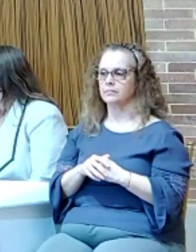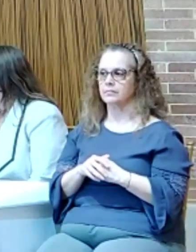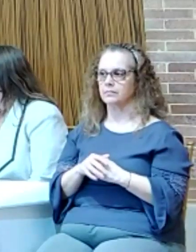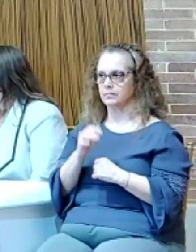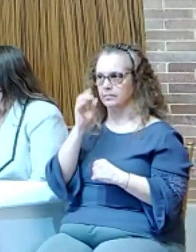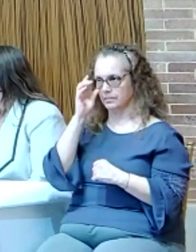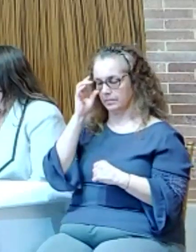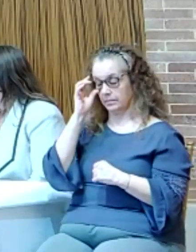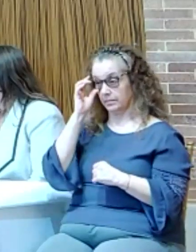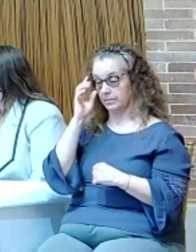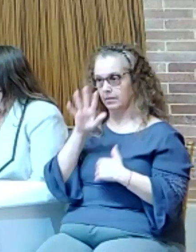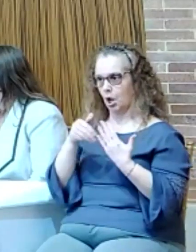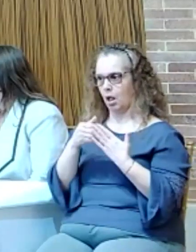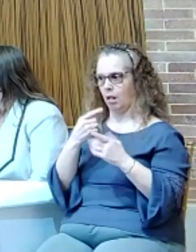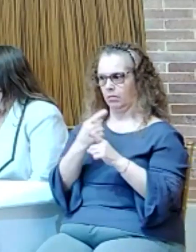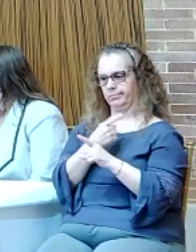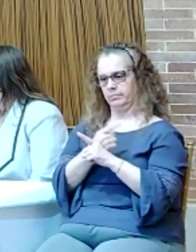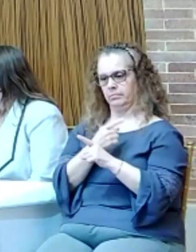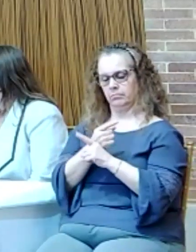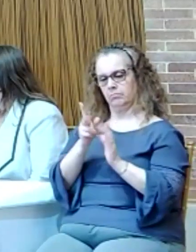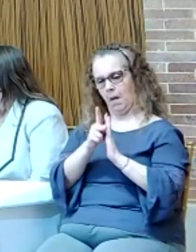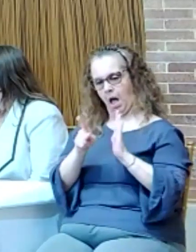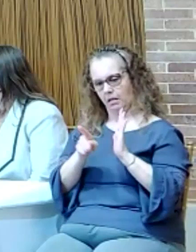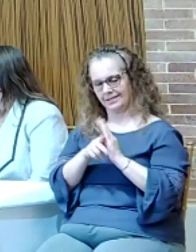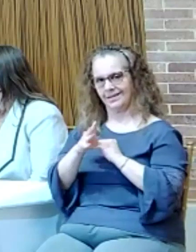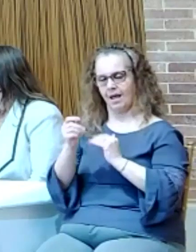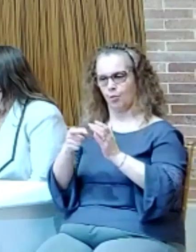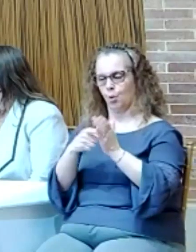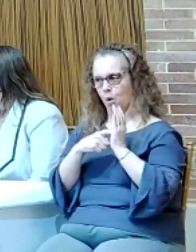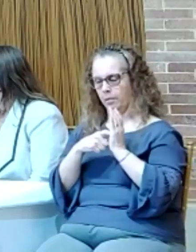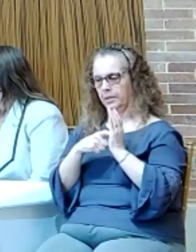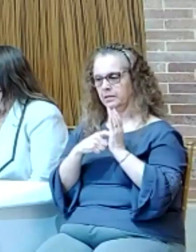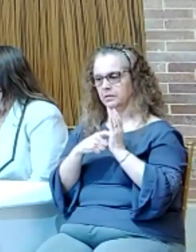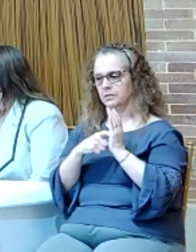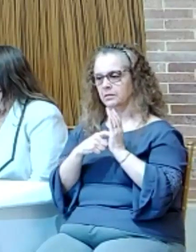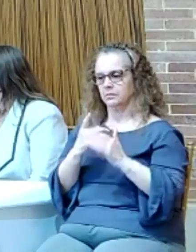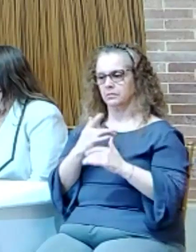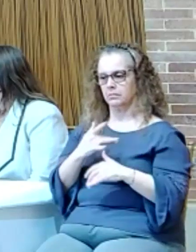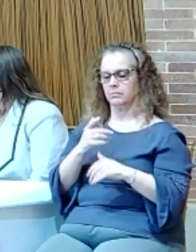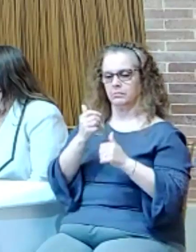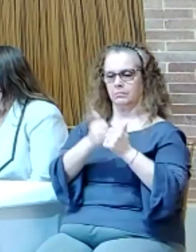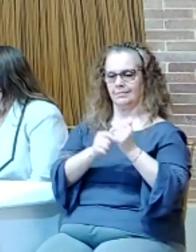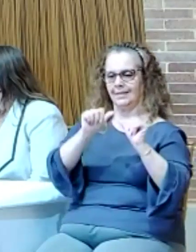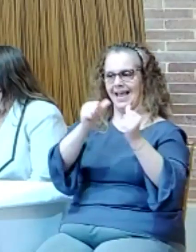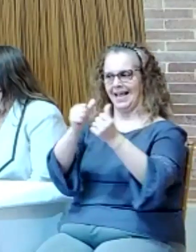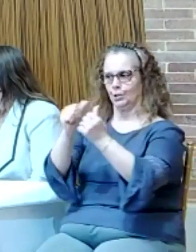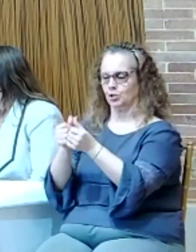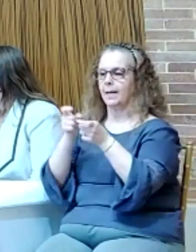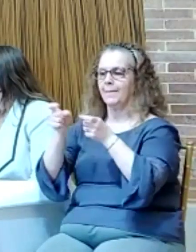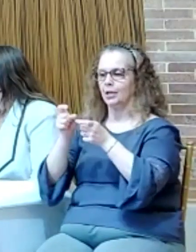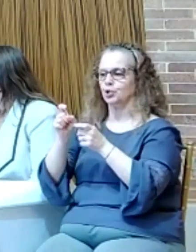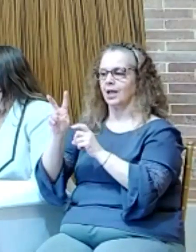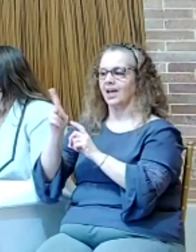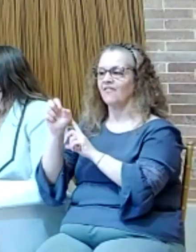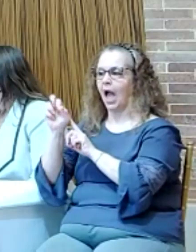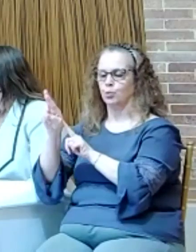these Regulatory and other requirements are usually the agencies that are managing the voucher not